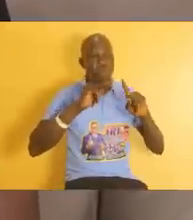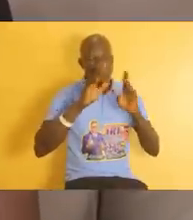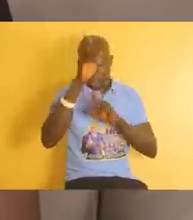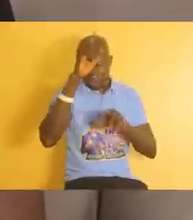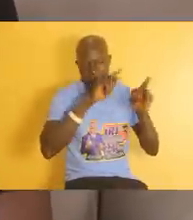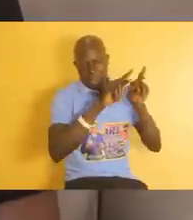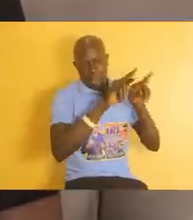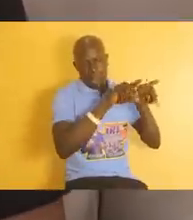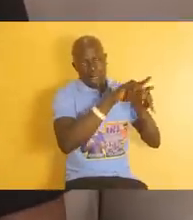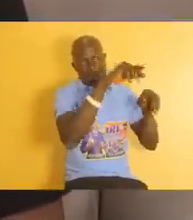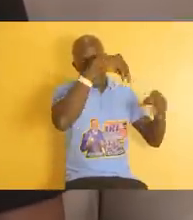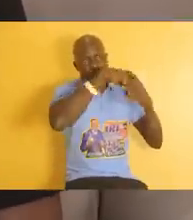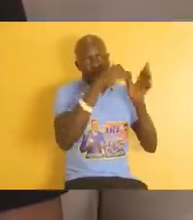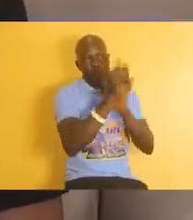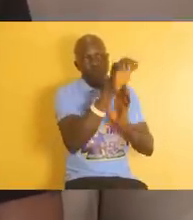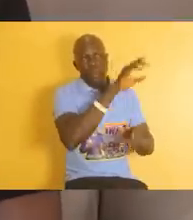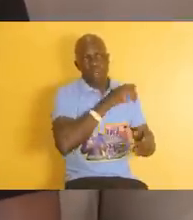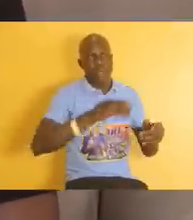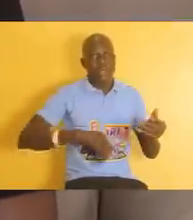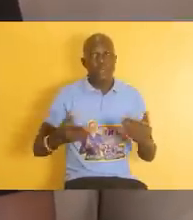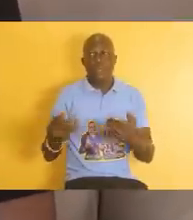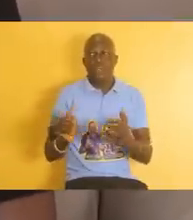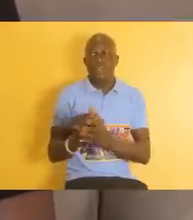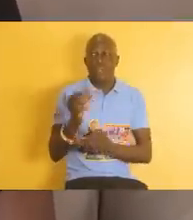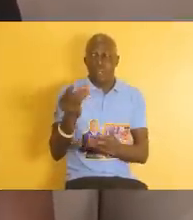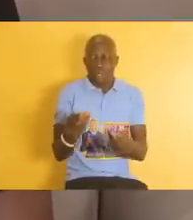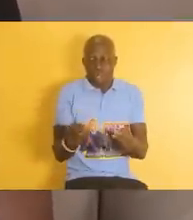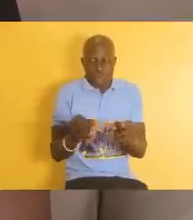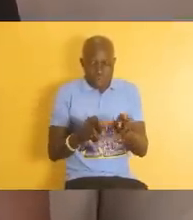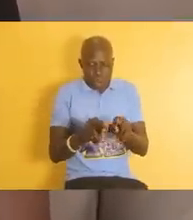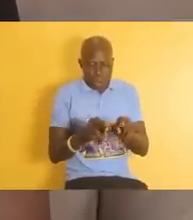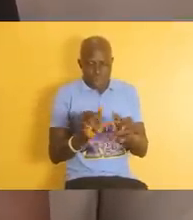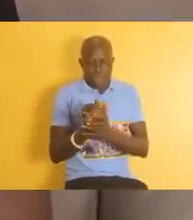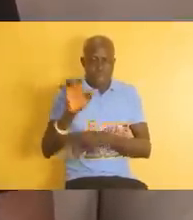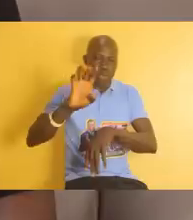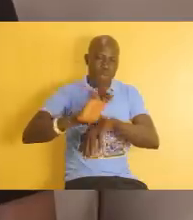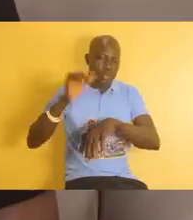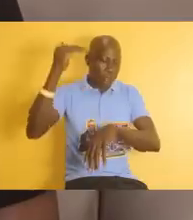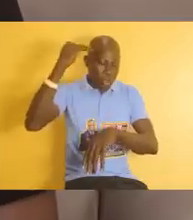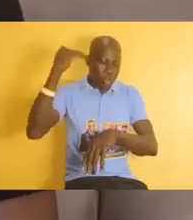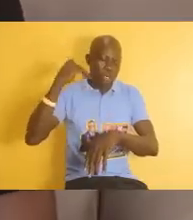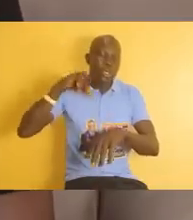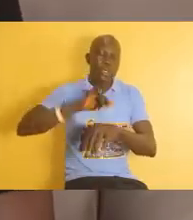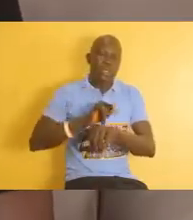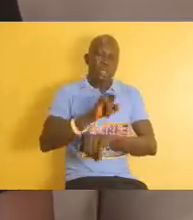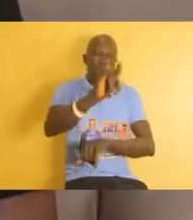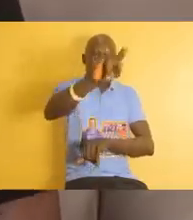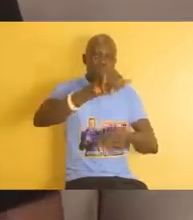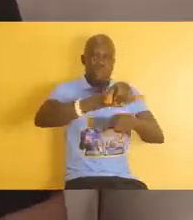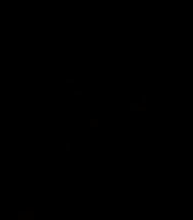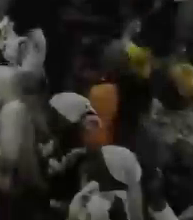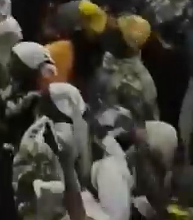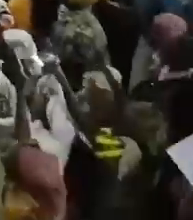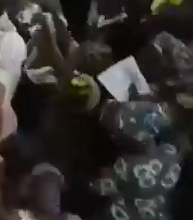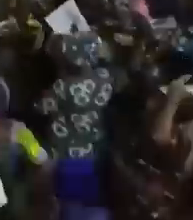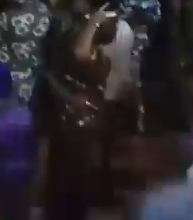Babasebioba lati ijo Seed of Kaigoni Church Land of Reality ti olujo wa ni Gbaremu Idiobi Airport area ni ilu